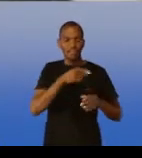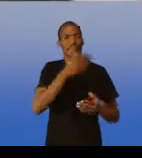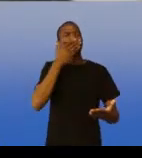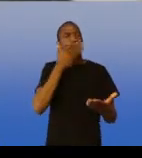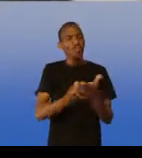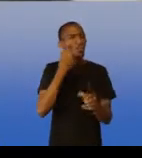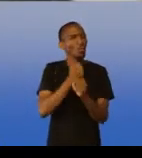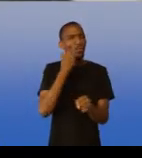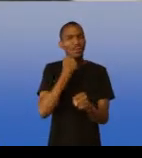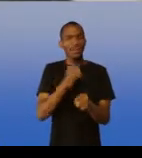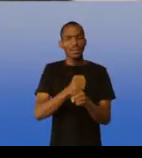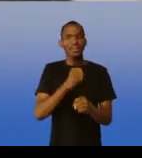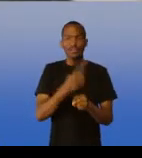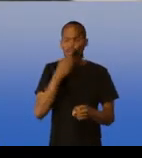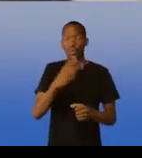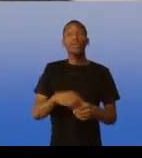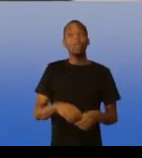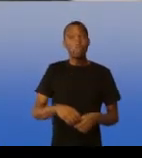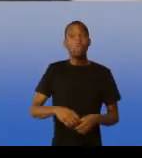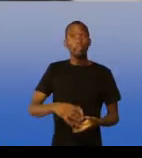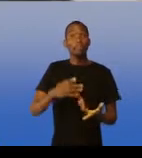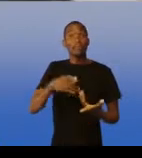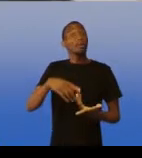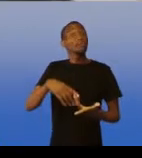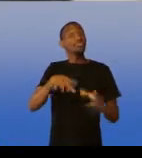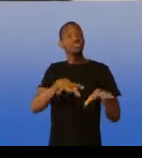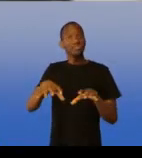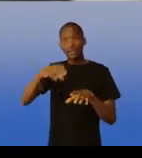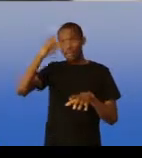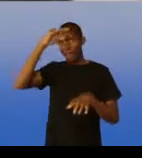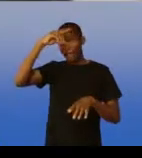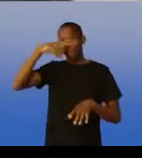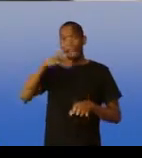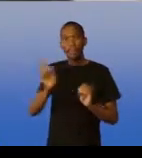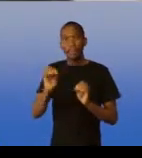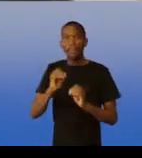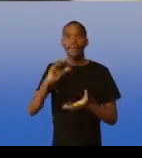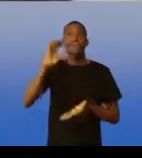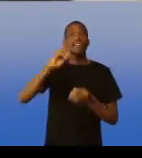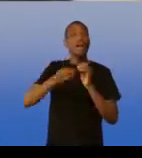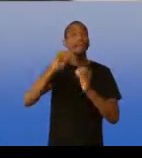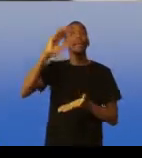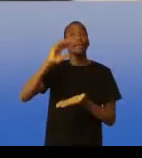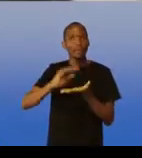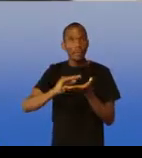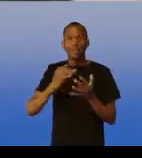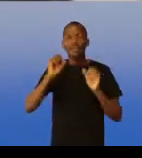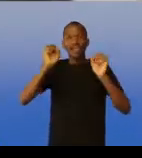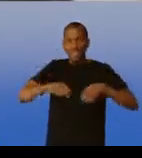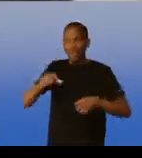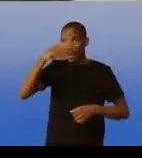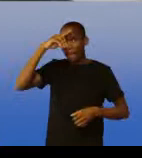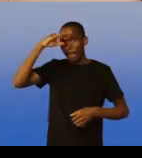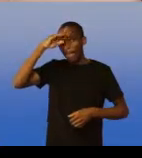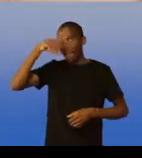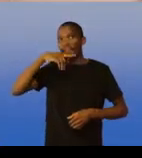in reducing the number of orphan children because mothers were able to go on treatment and therefore live long and also have children who are HIV